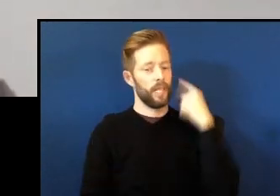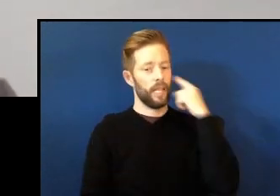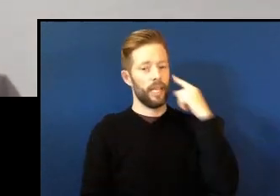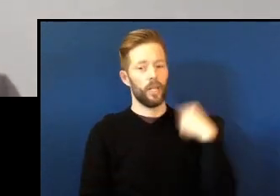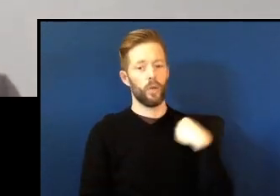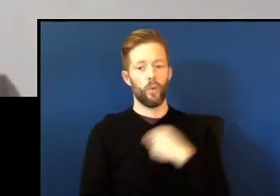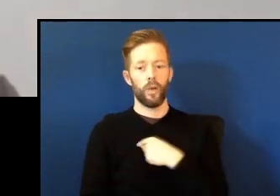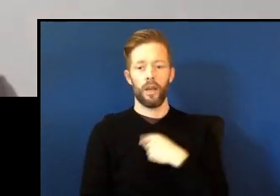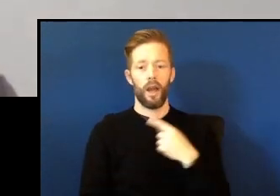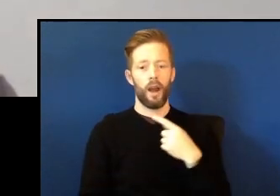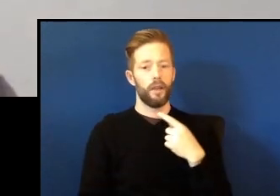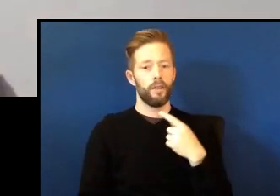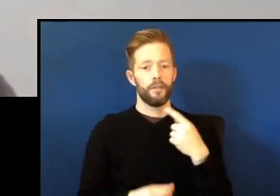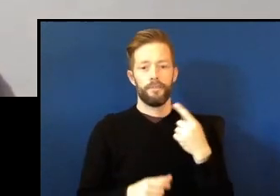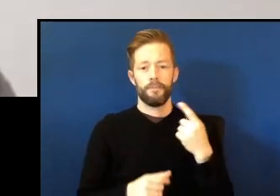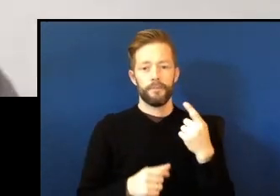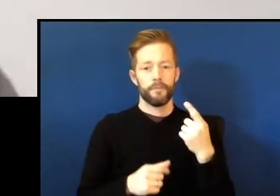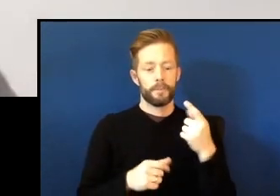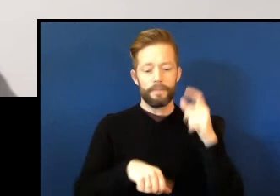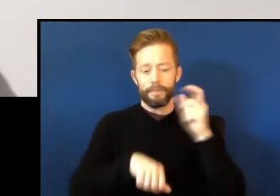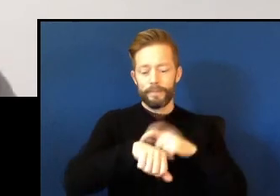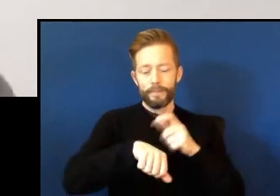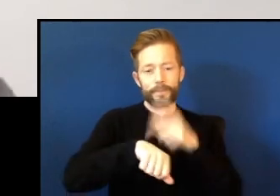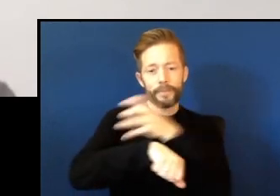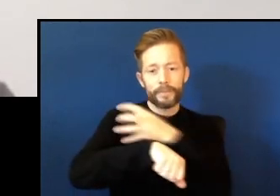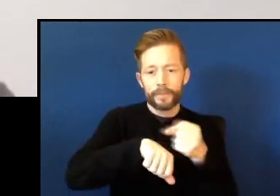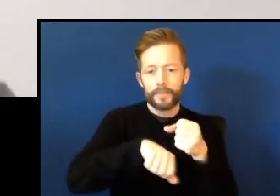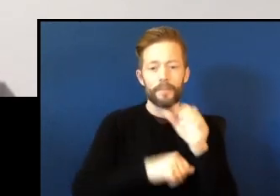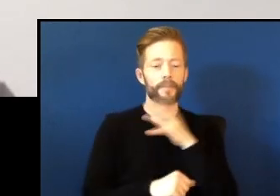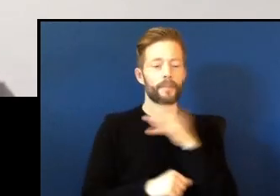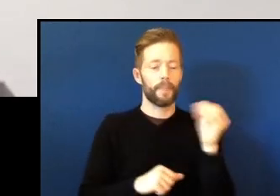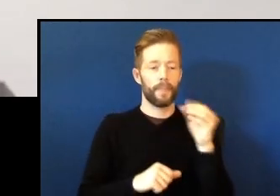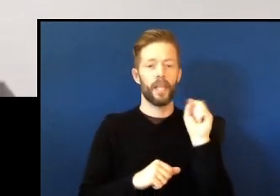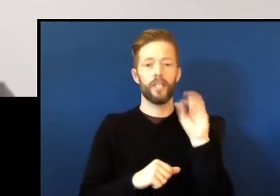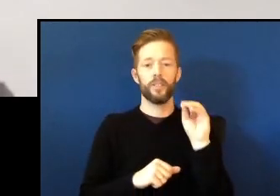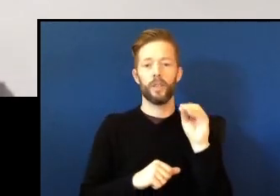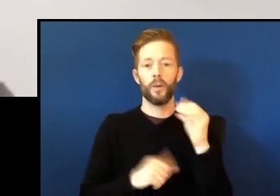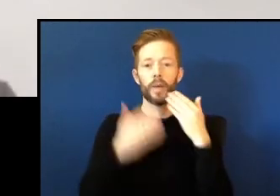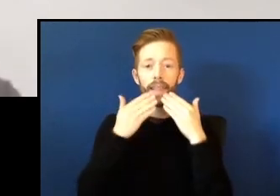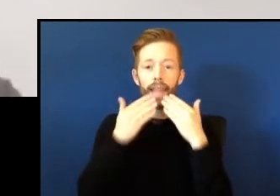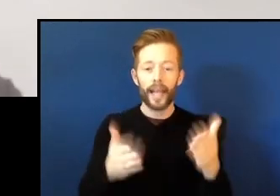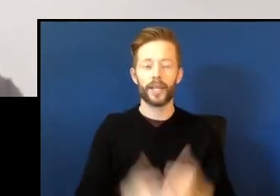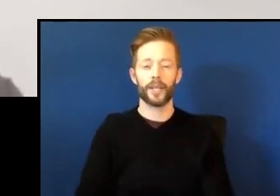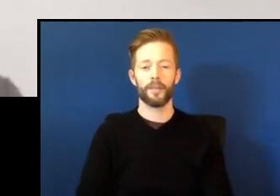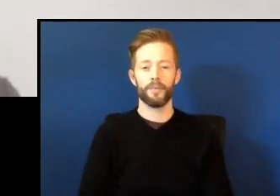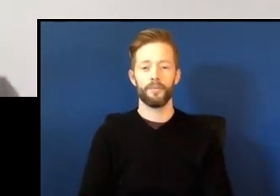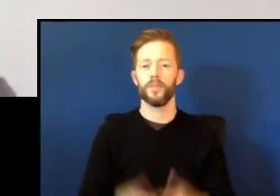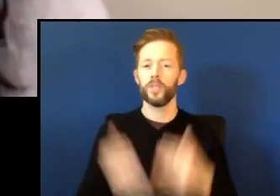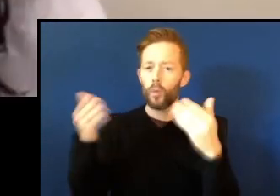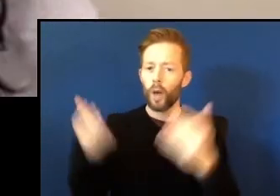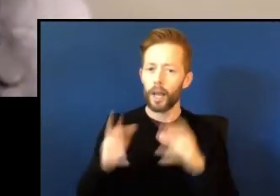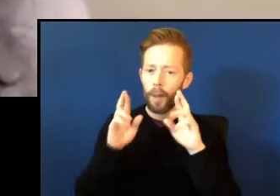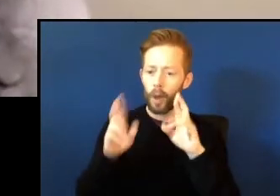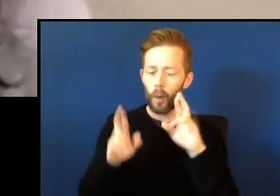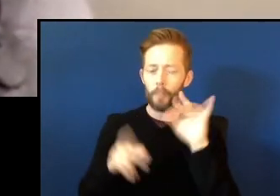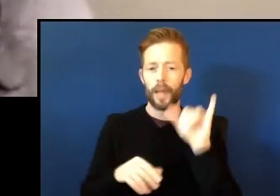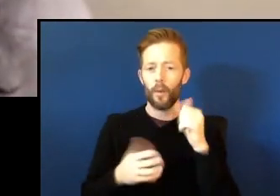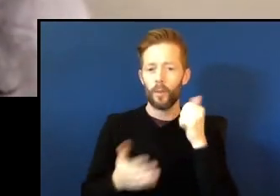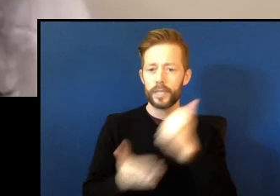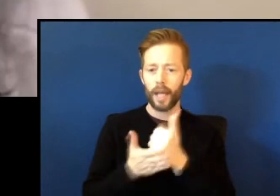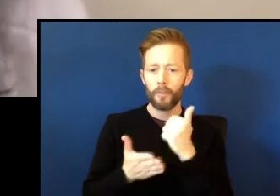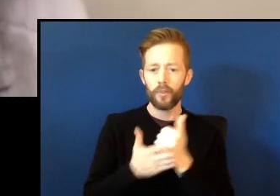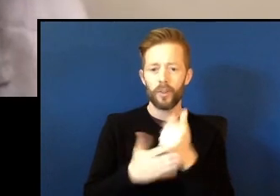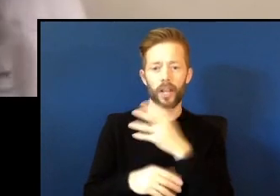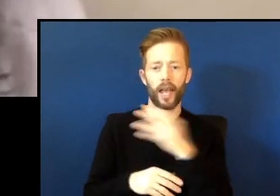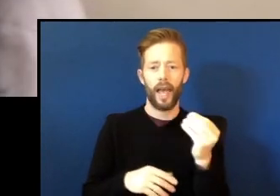are right out of time. And so thank you. You're welcome. I hope it was